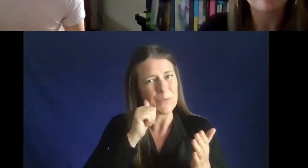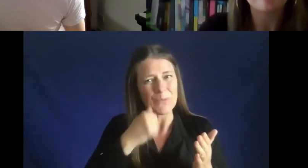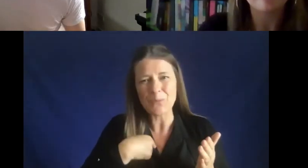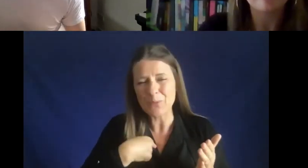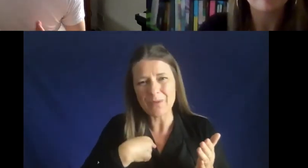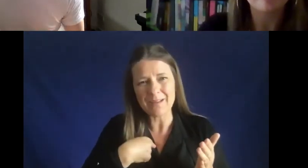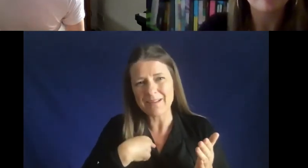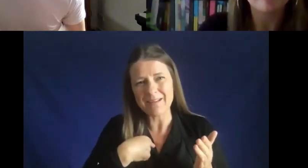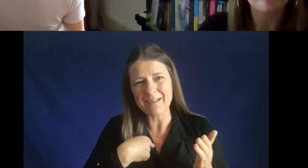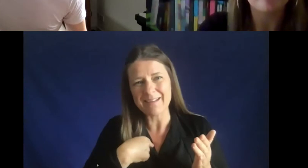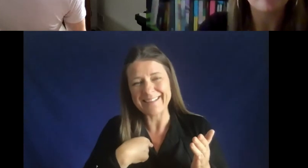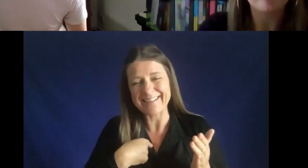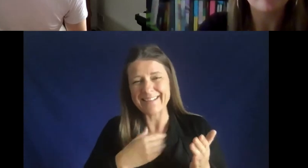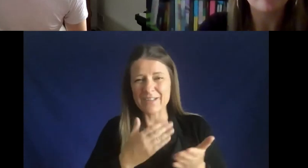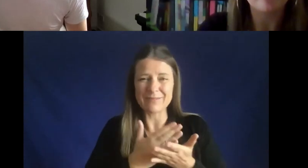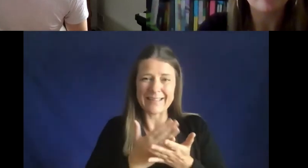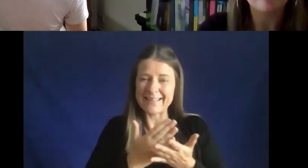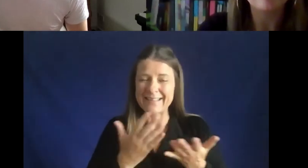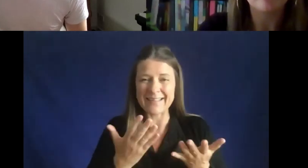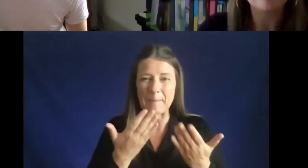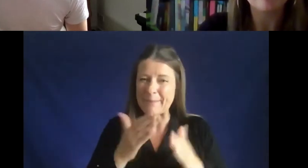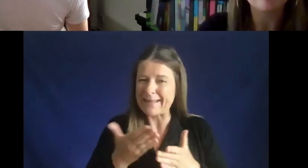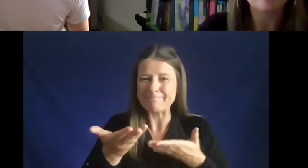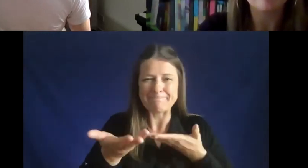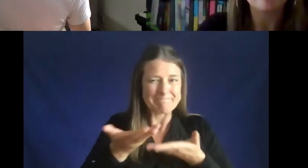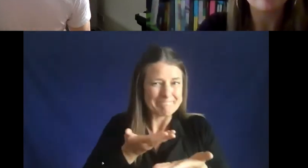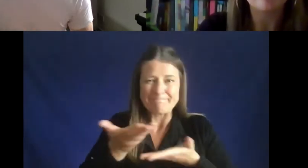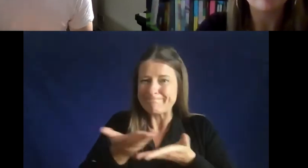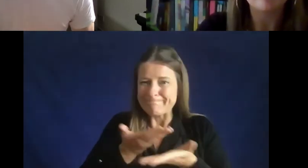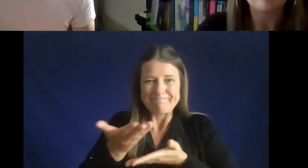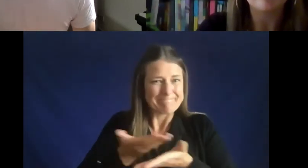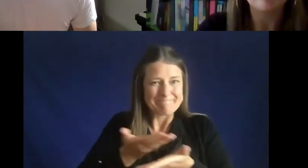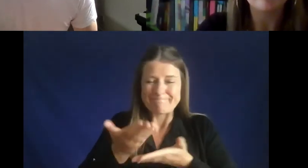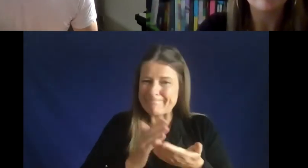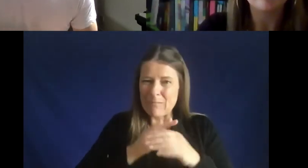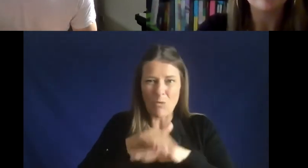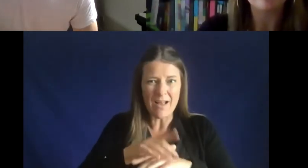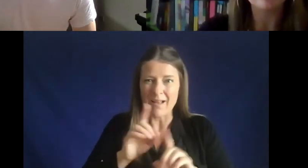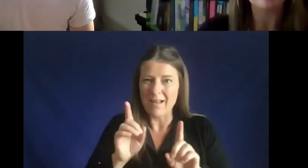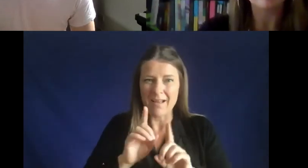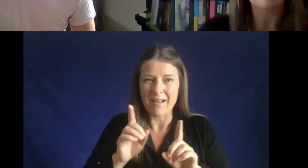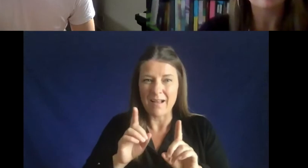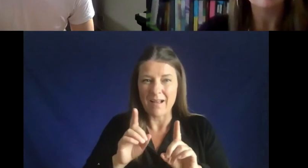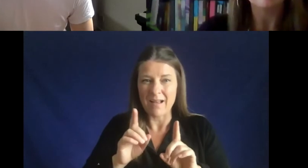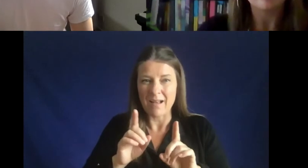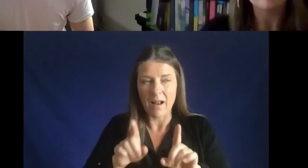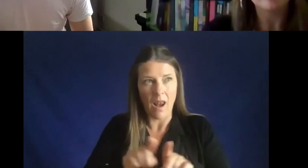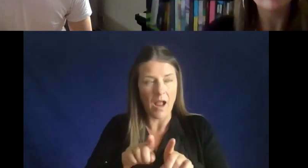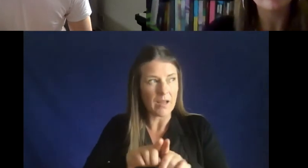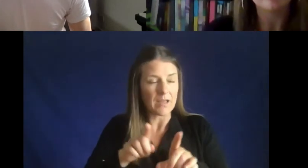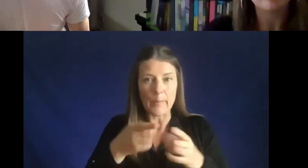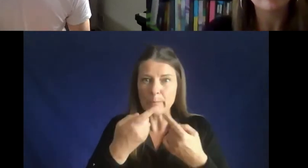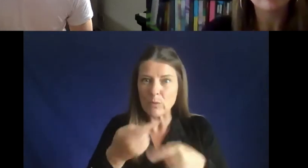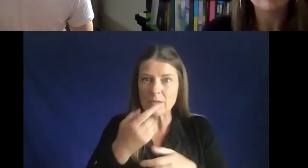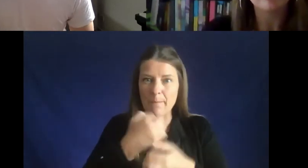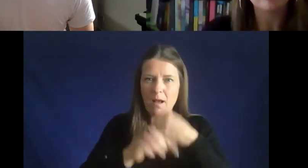and in that I had so many conversations that were genuine connection with people